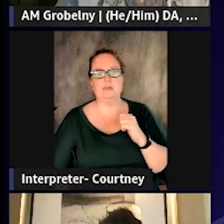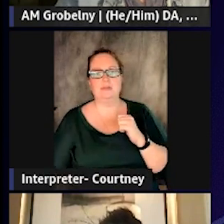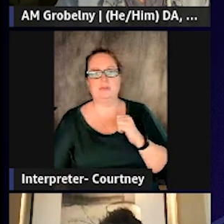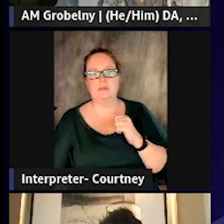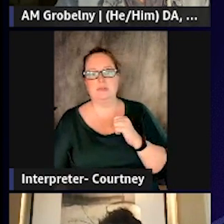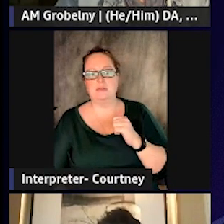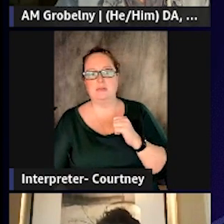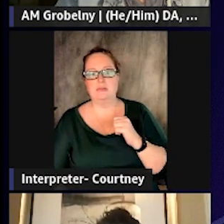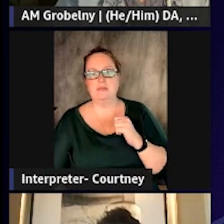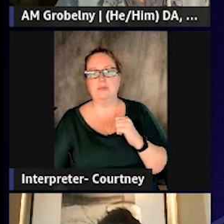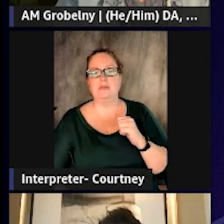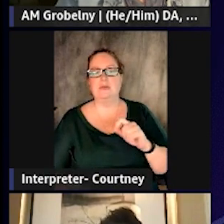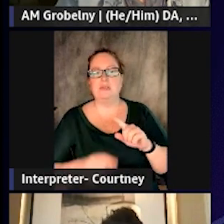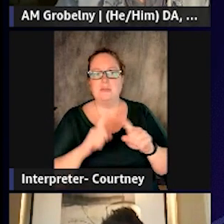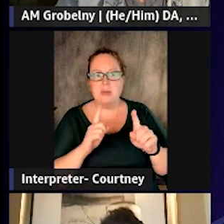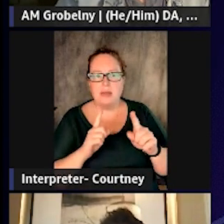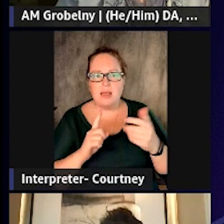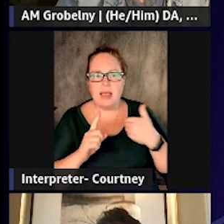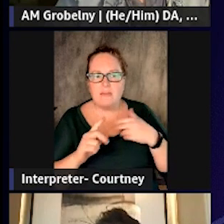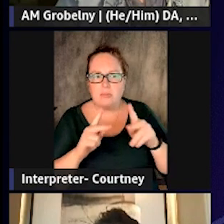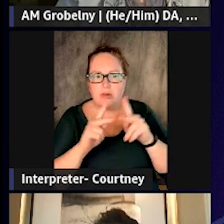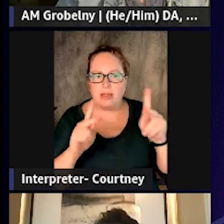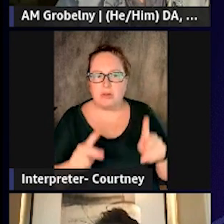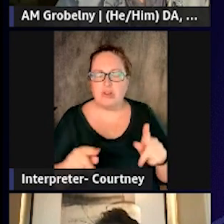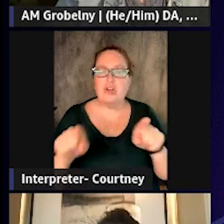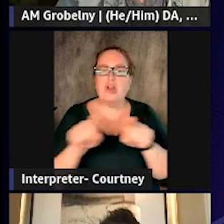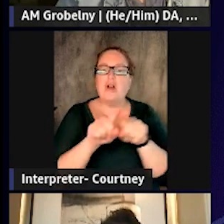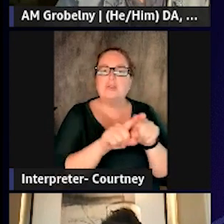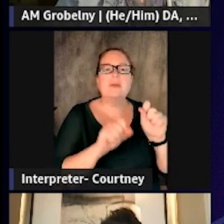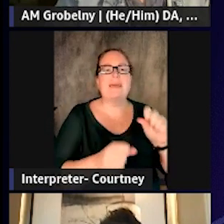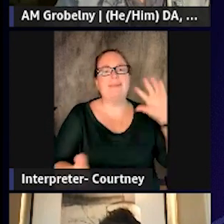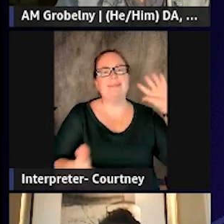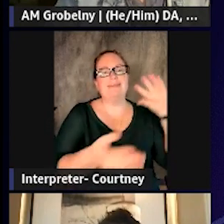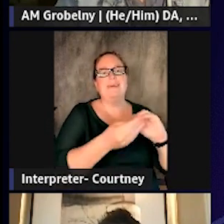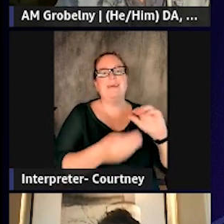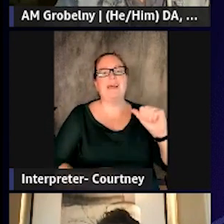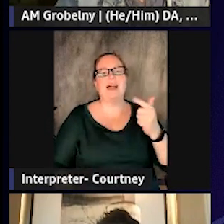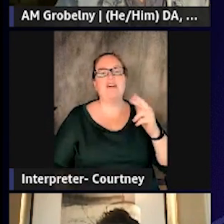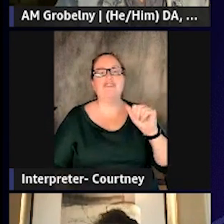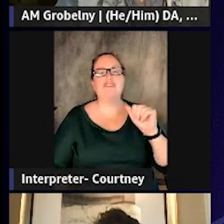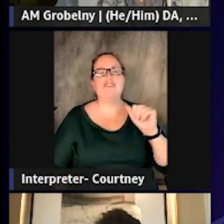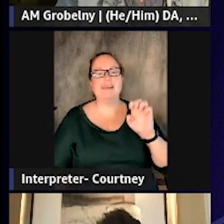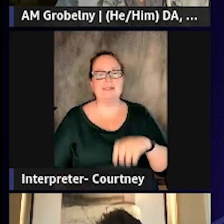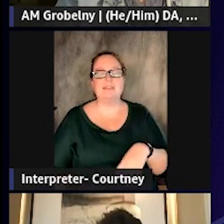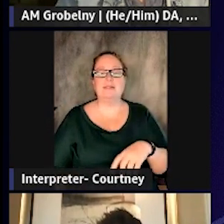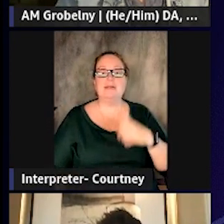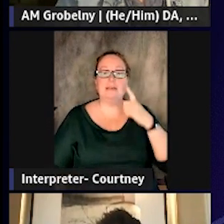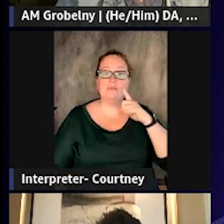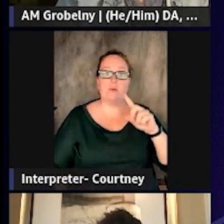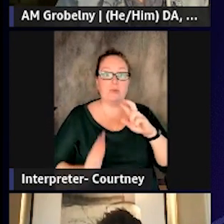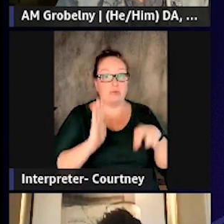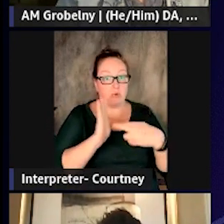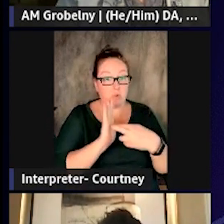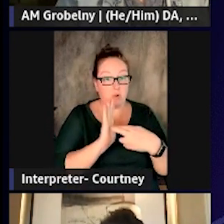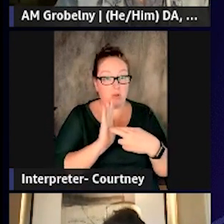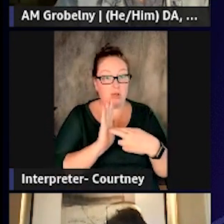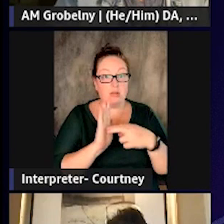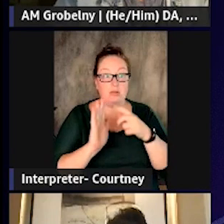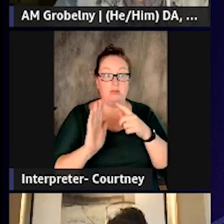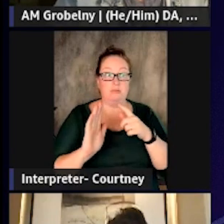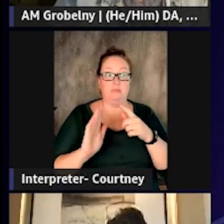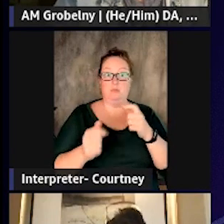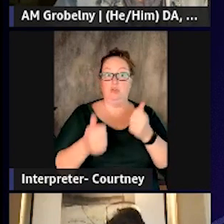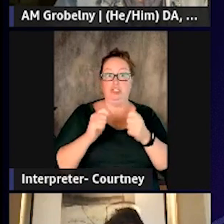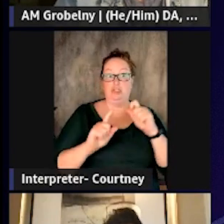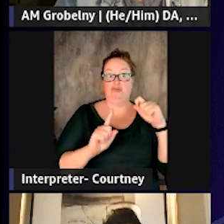So I can see that parameter. I can also aggregate these along, the role that's triggering them. So if I